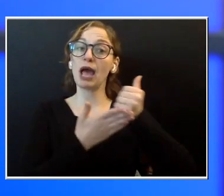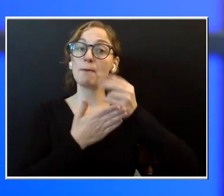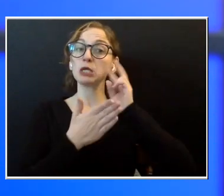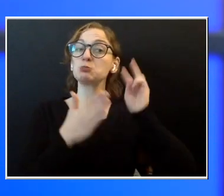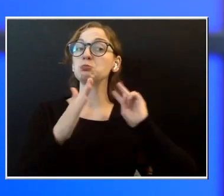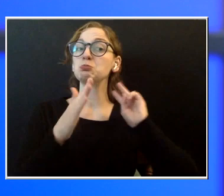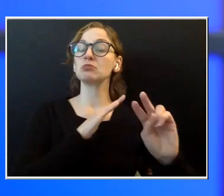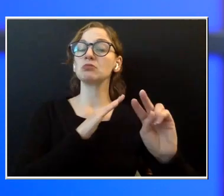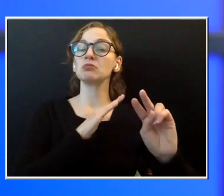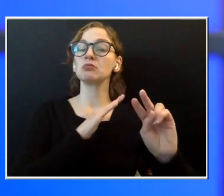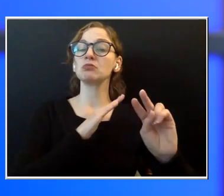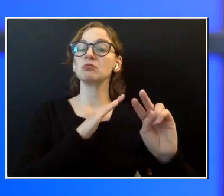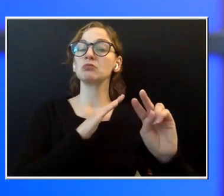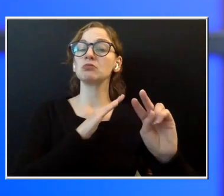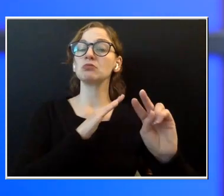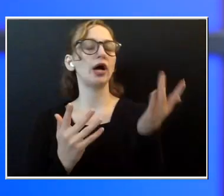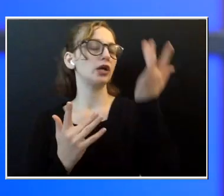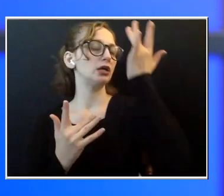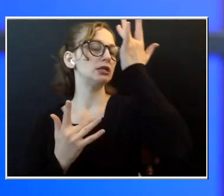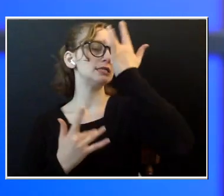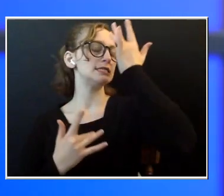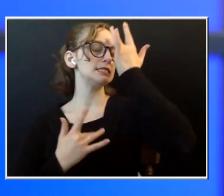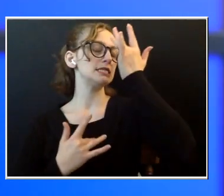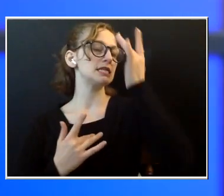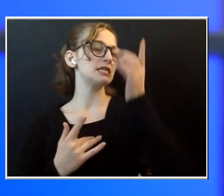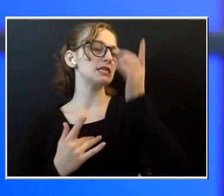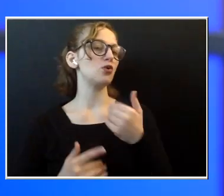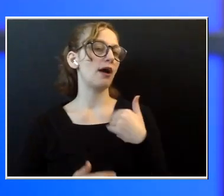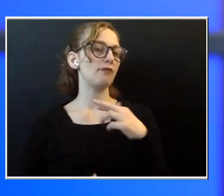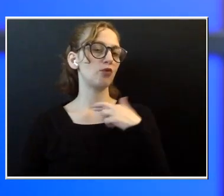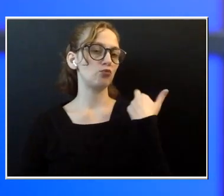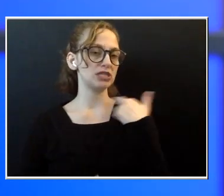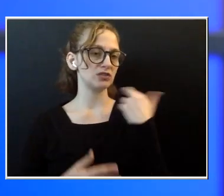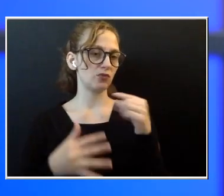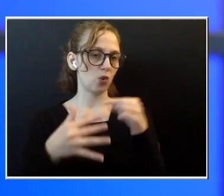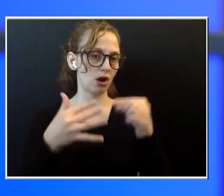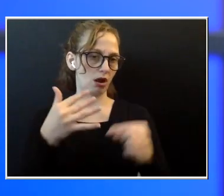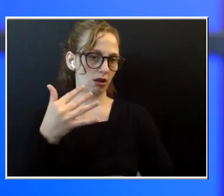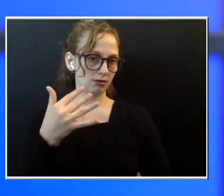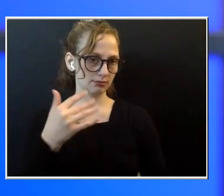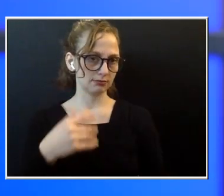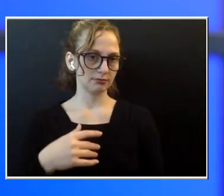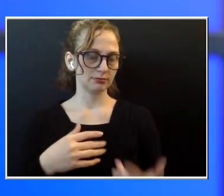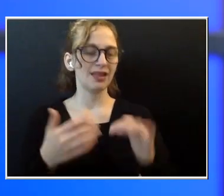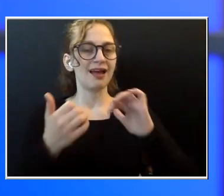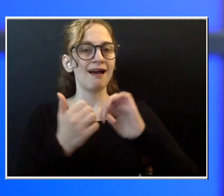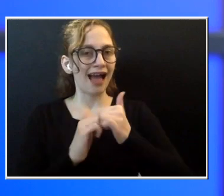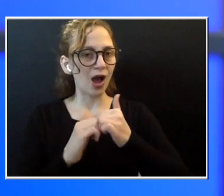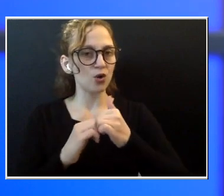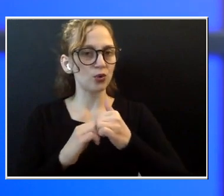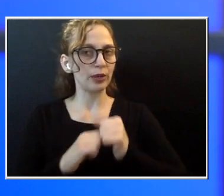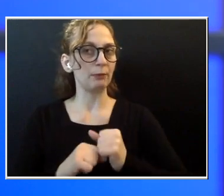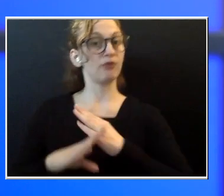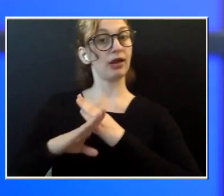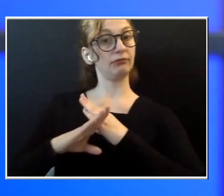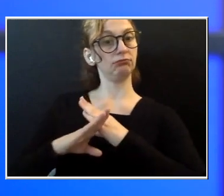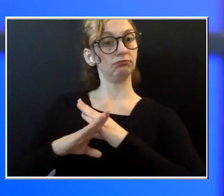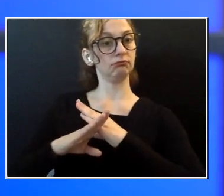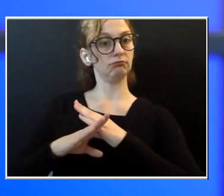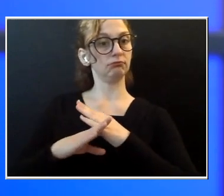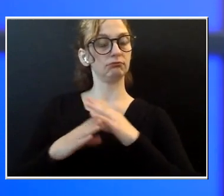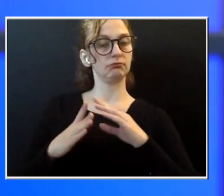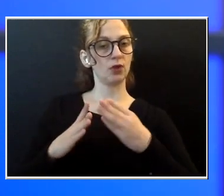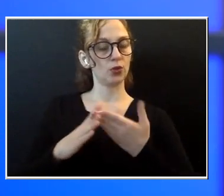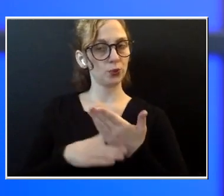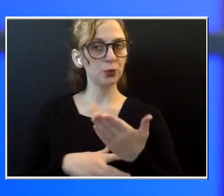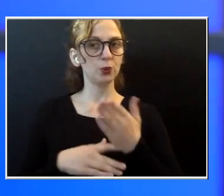are the diseases that you at risk at, and prevent them through tailored interventions. That is